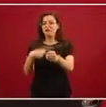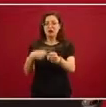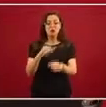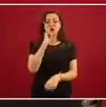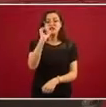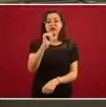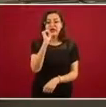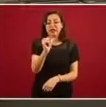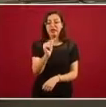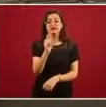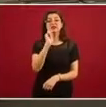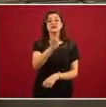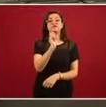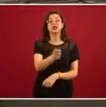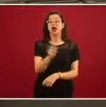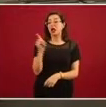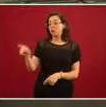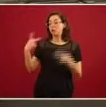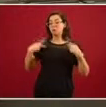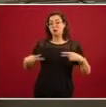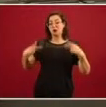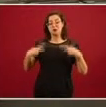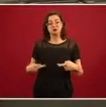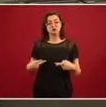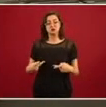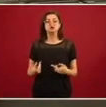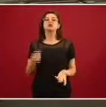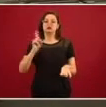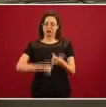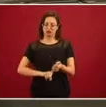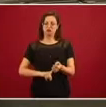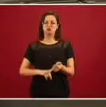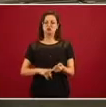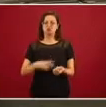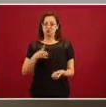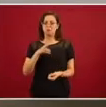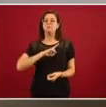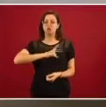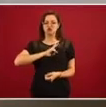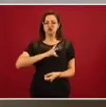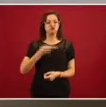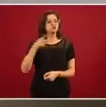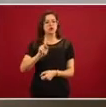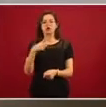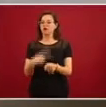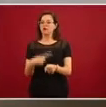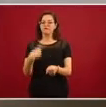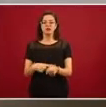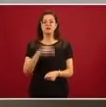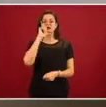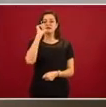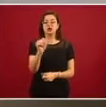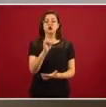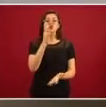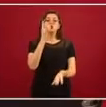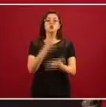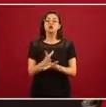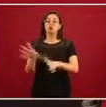not have any symptoms whatsoever. No headache, no coughing, no red eyes, no secretions.